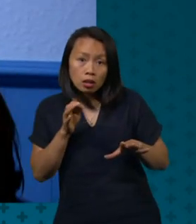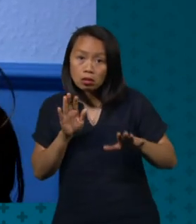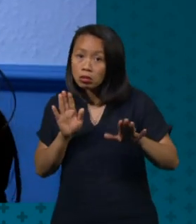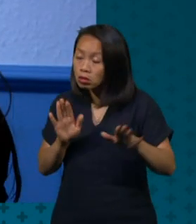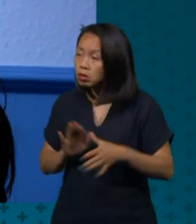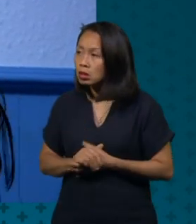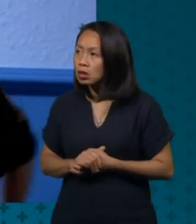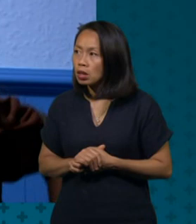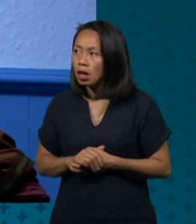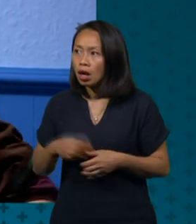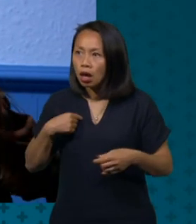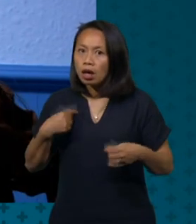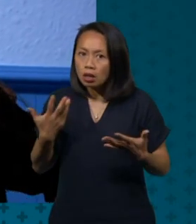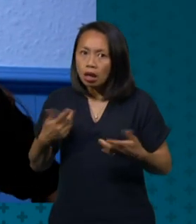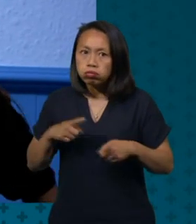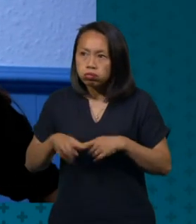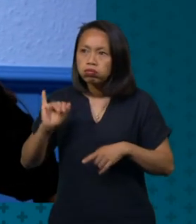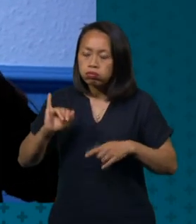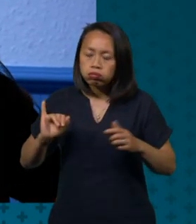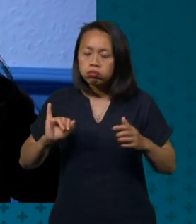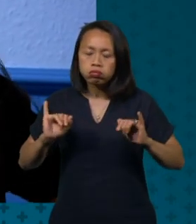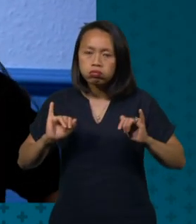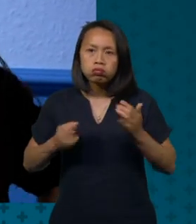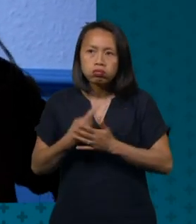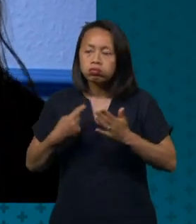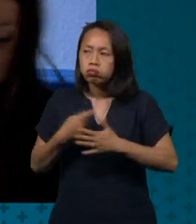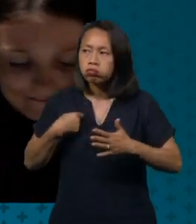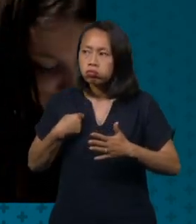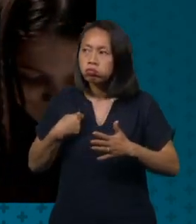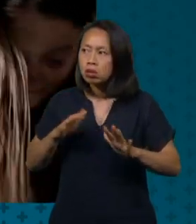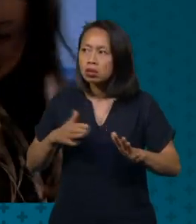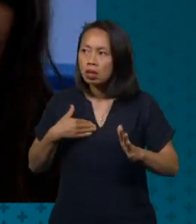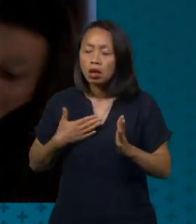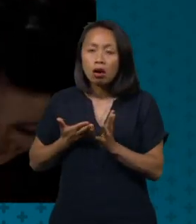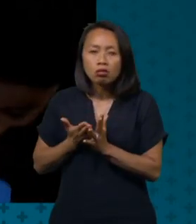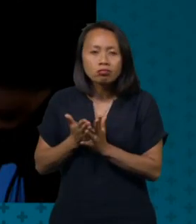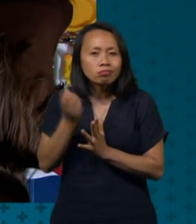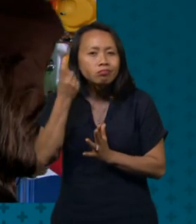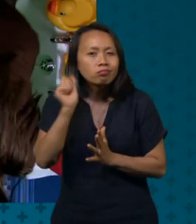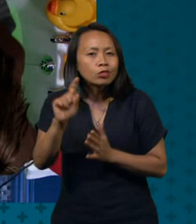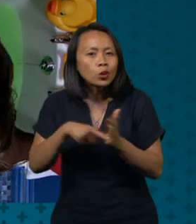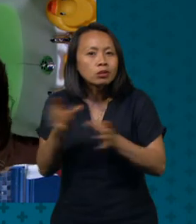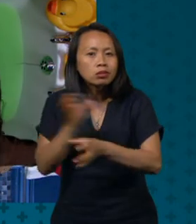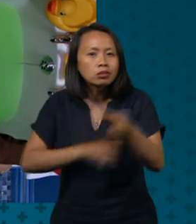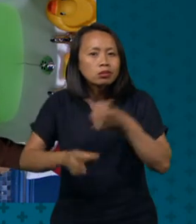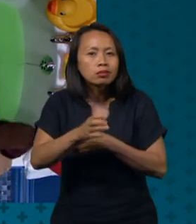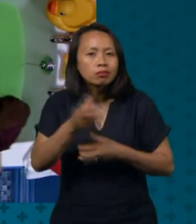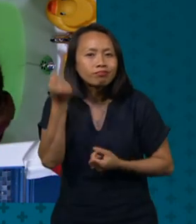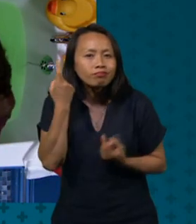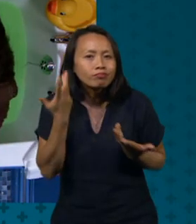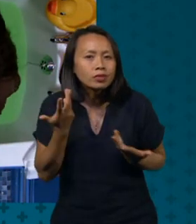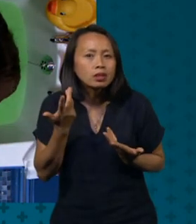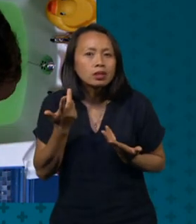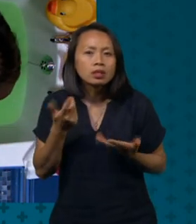days, so I completely got what Jodie was going through. But when you're having a tough time, the important thing to remember is not to